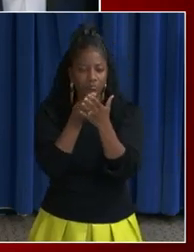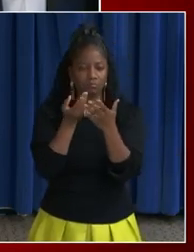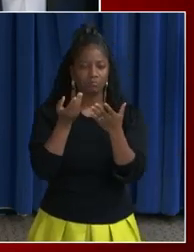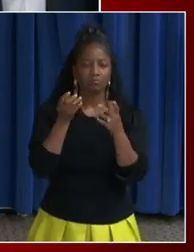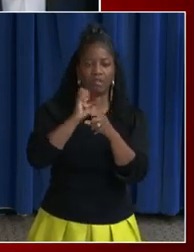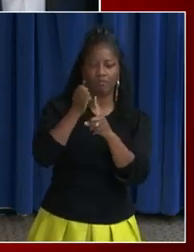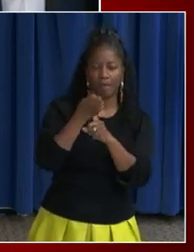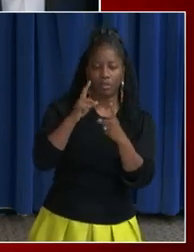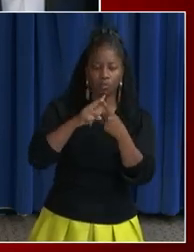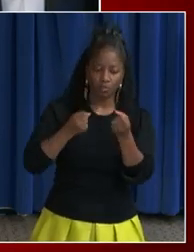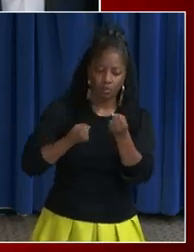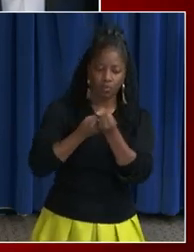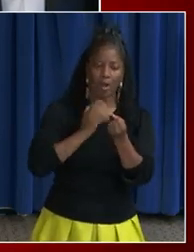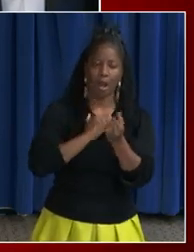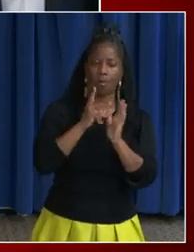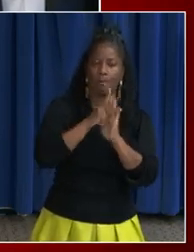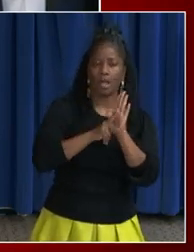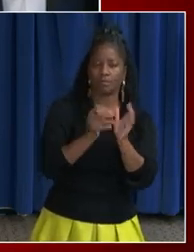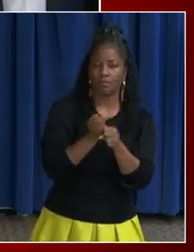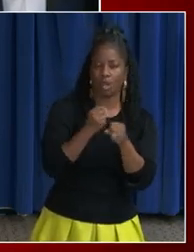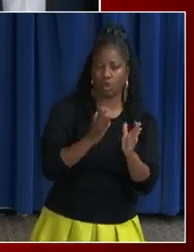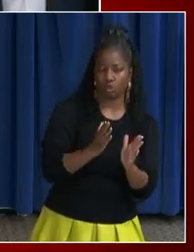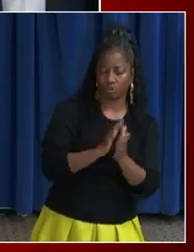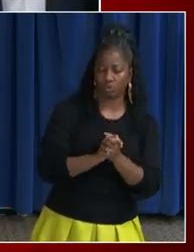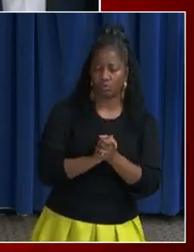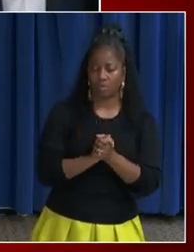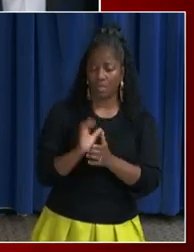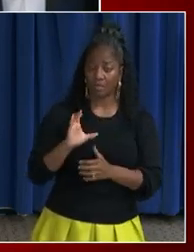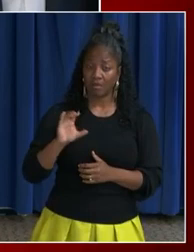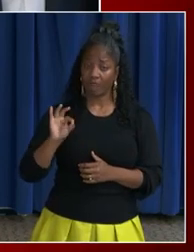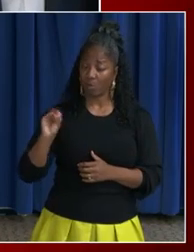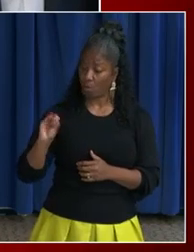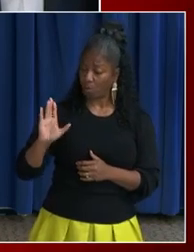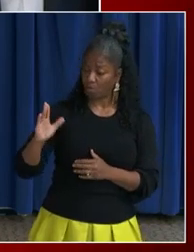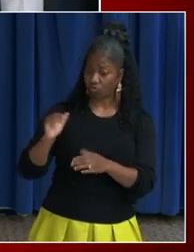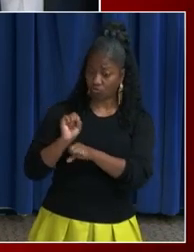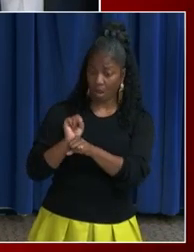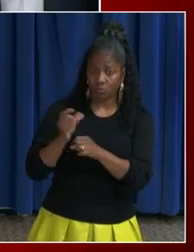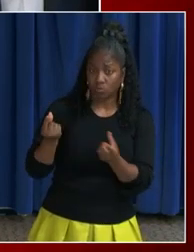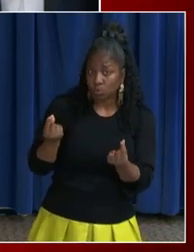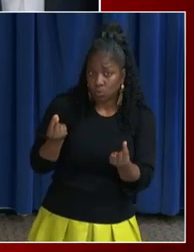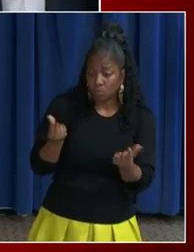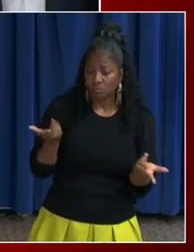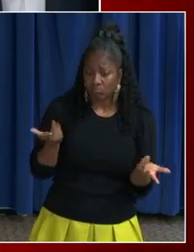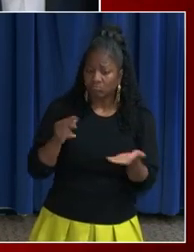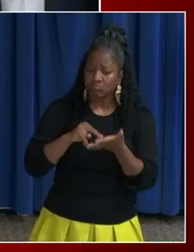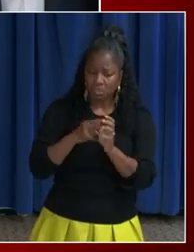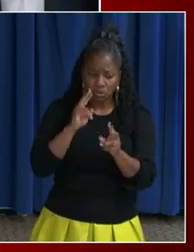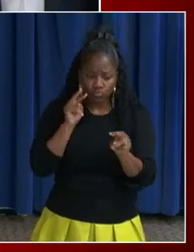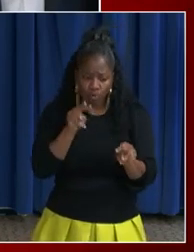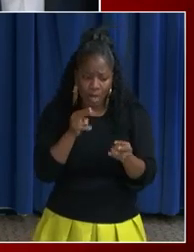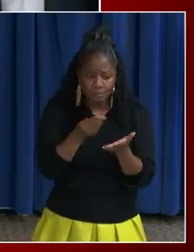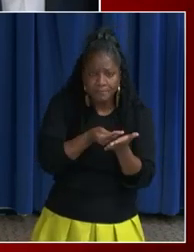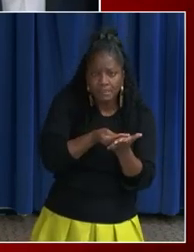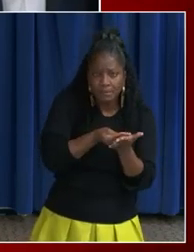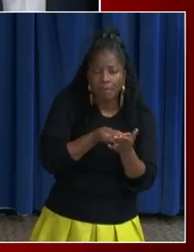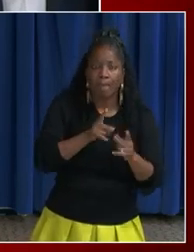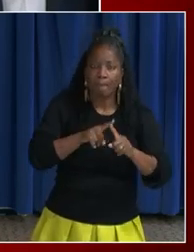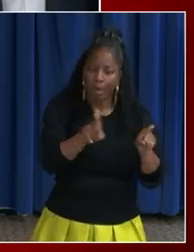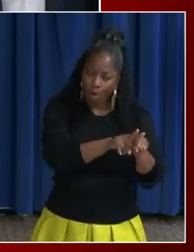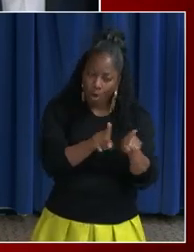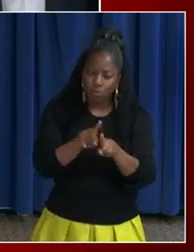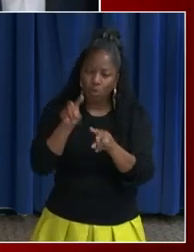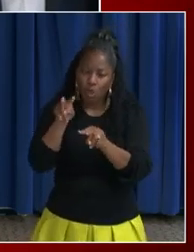the policymakers. The CFO's job is to mind the dollars and cents, but also to help us look